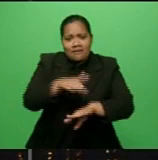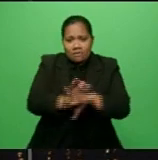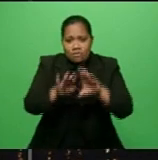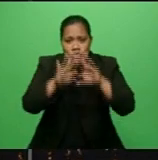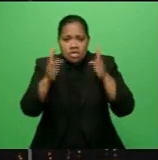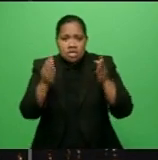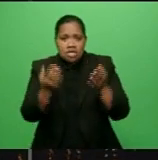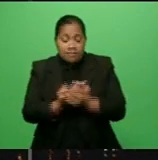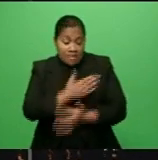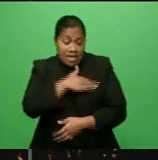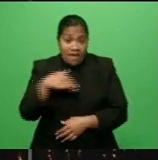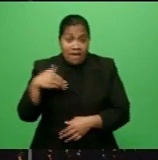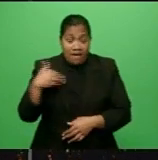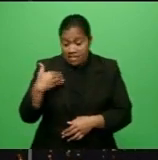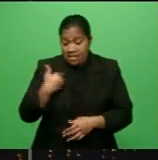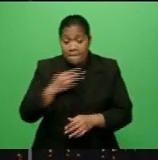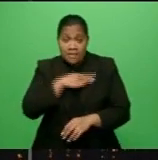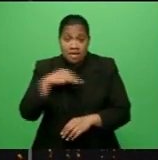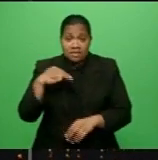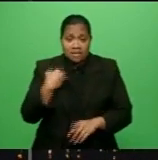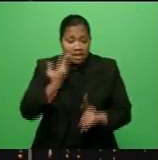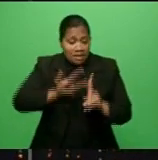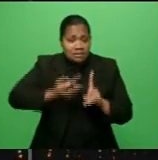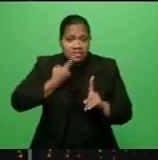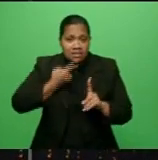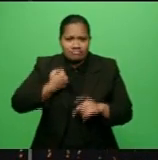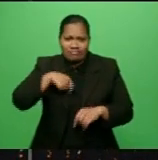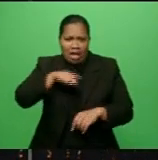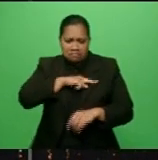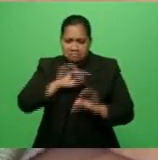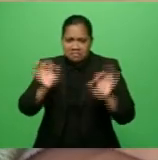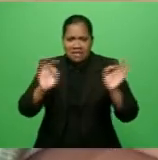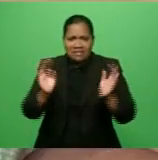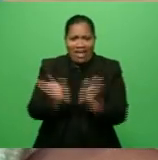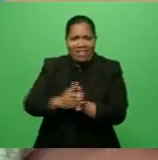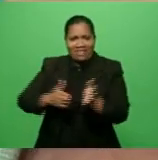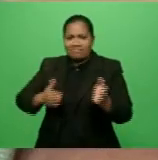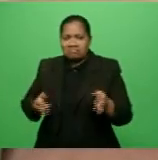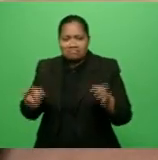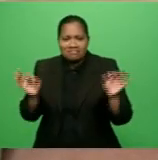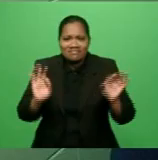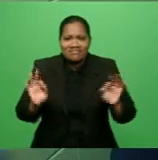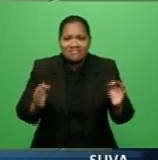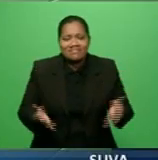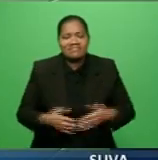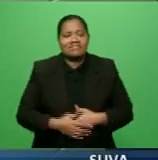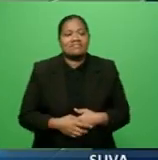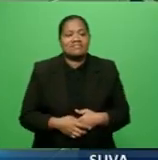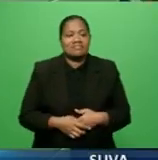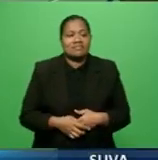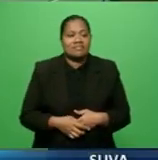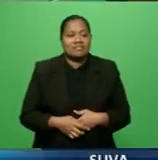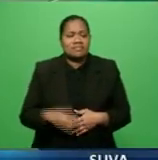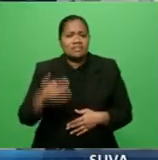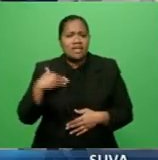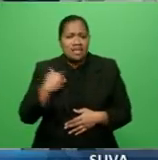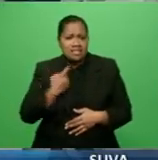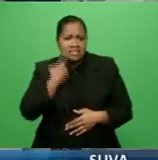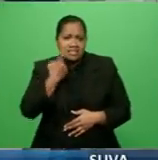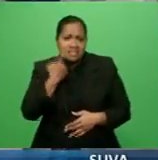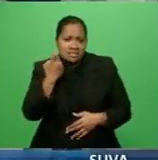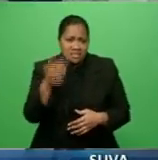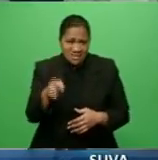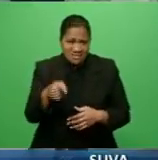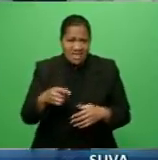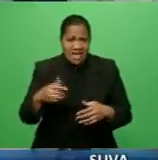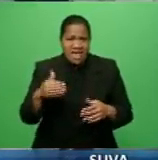Dr. Ifiremi Wanganabete says we have not lapsed. The healthcare disruptions caused by COVID-19 could